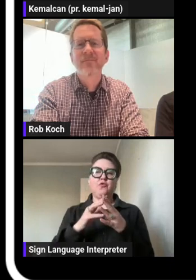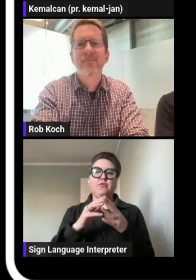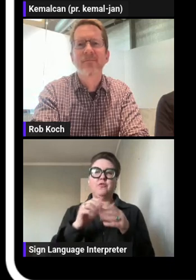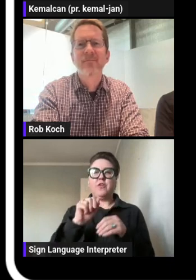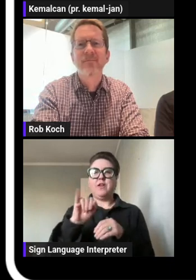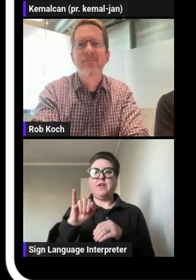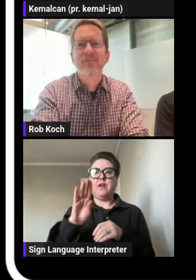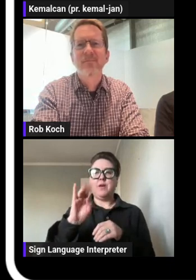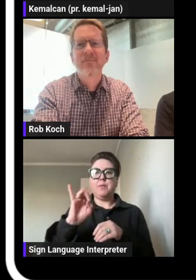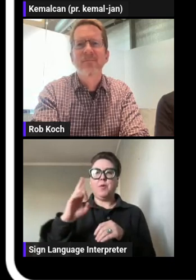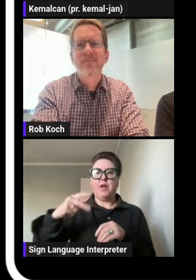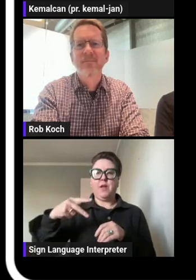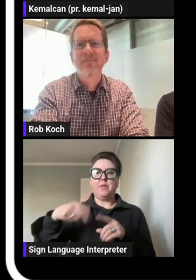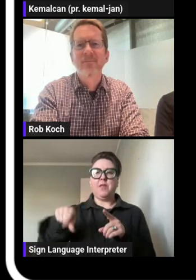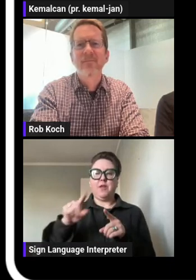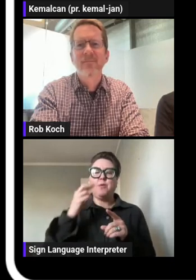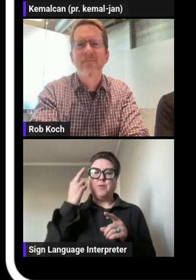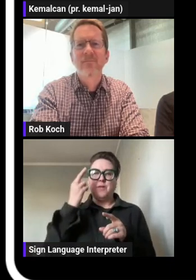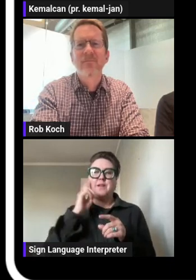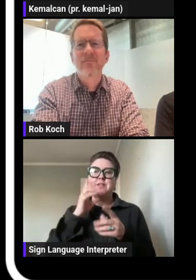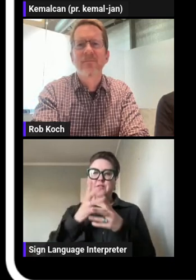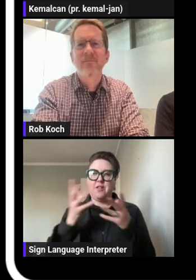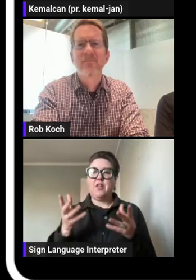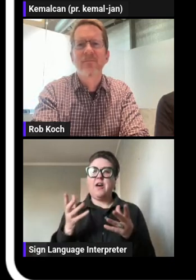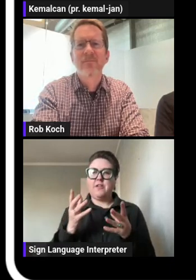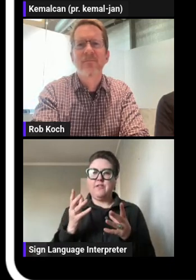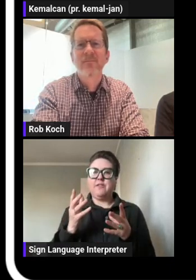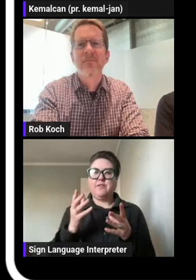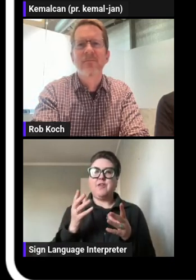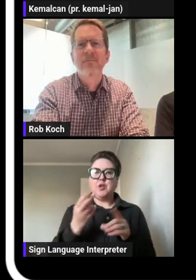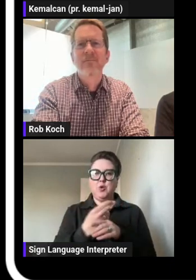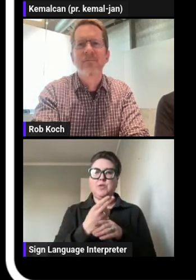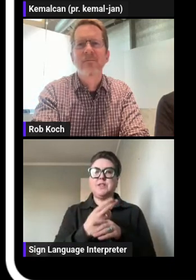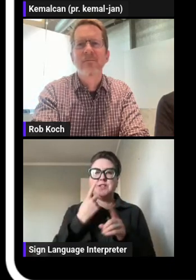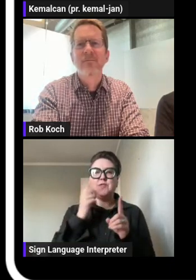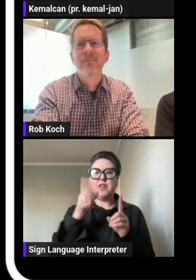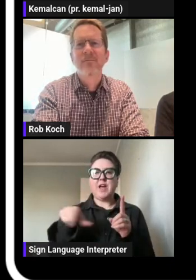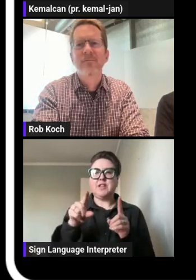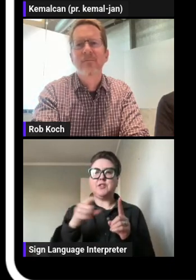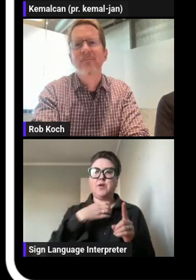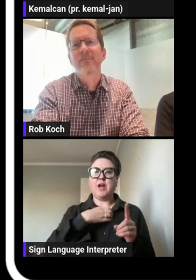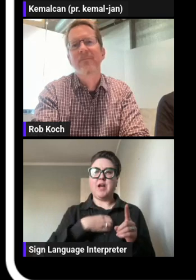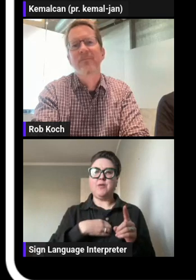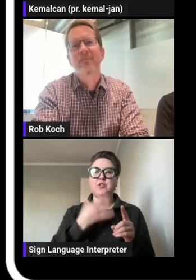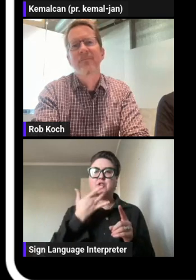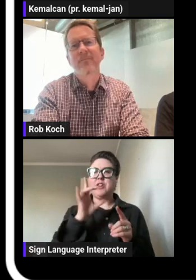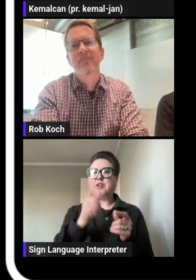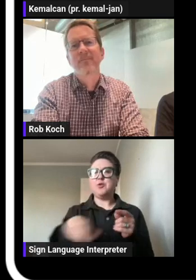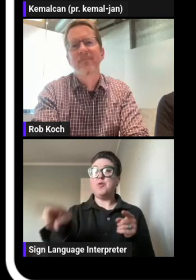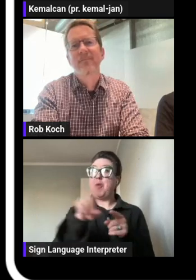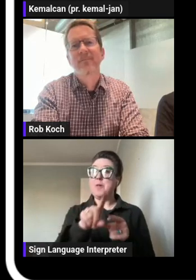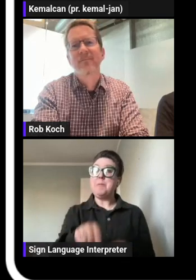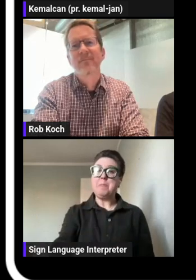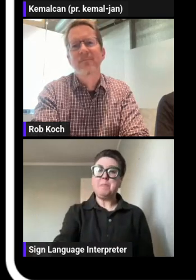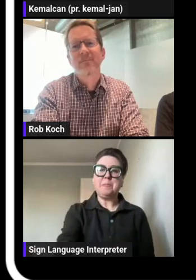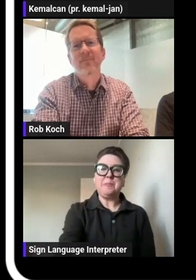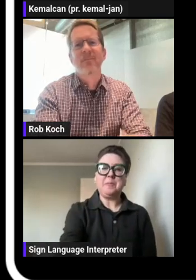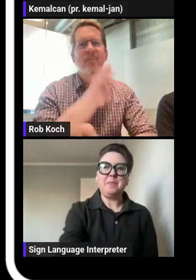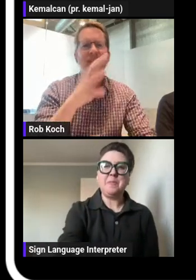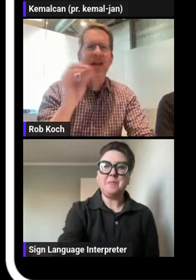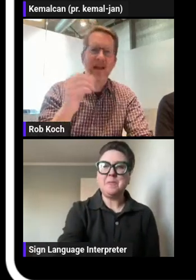They are going to realize there will be a lot of applications out there, and I wish good luck to them.